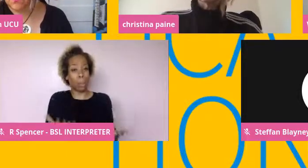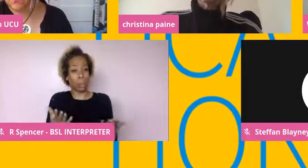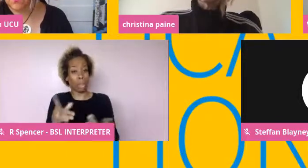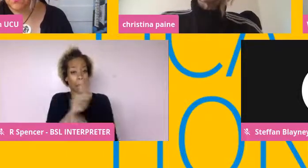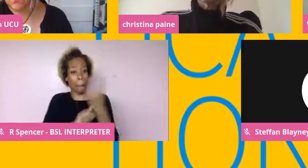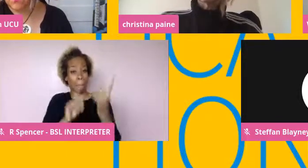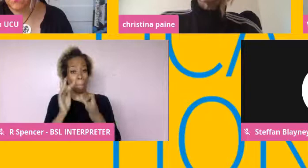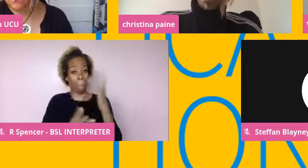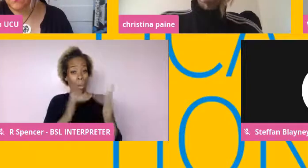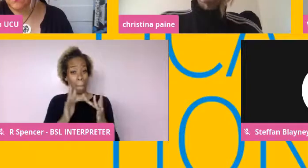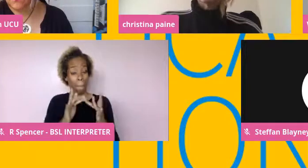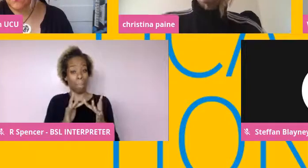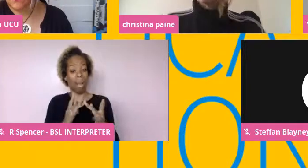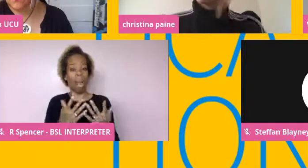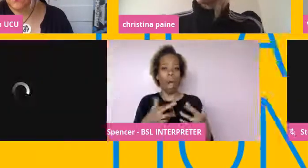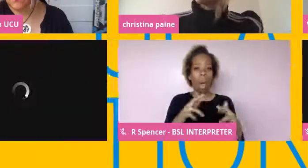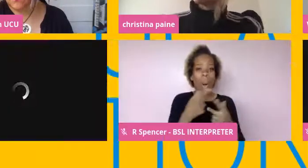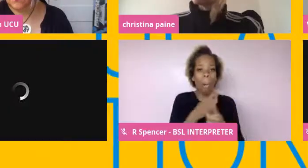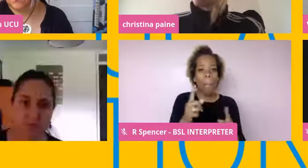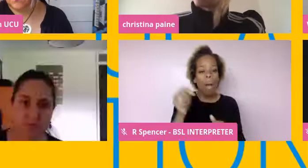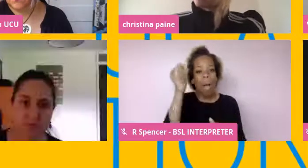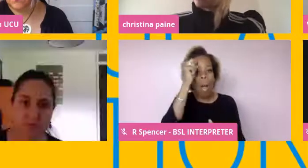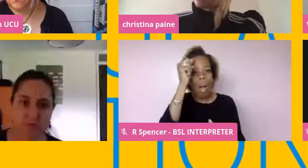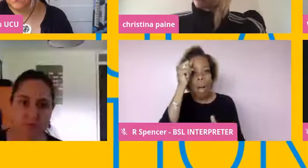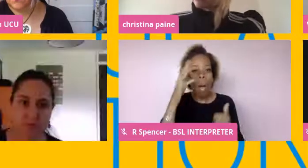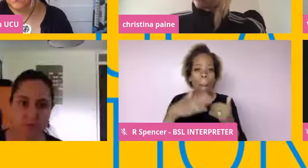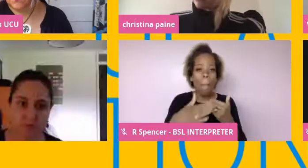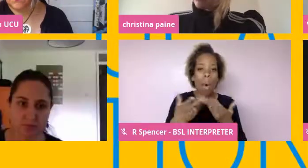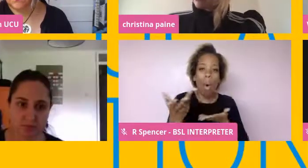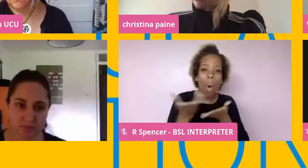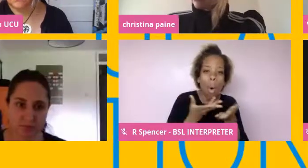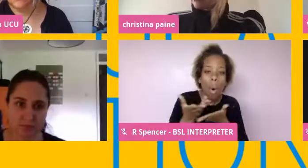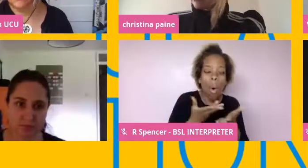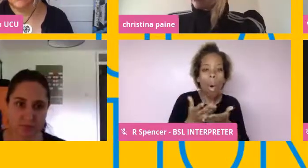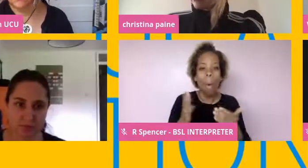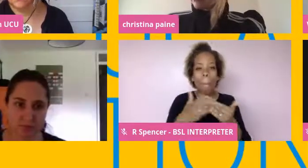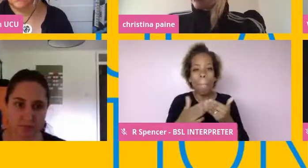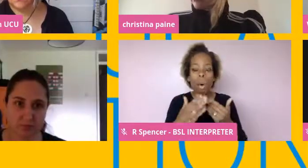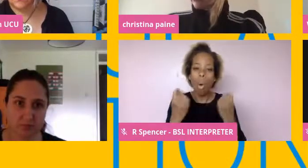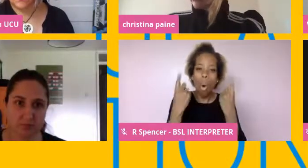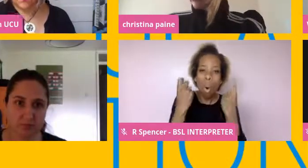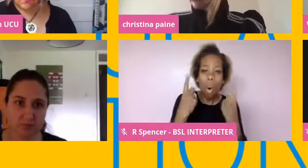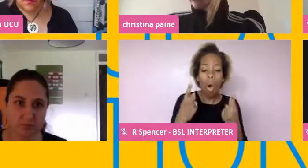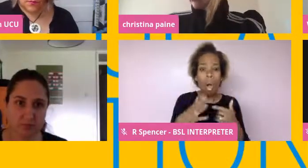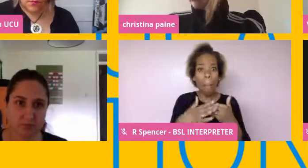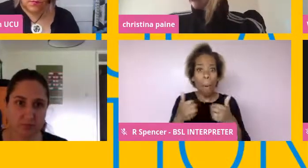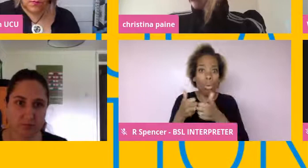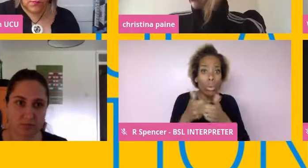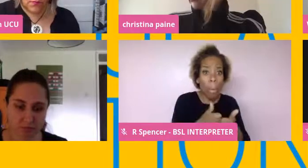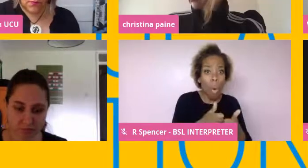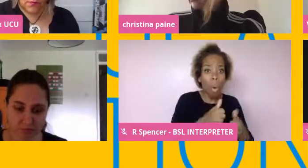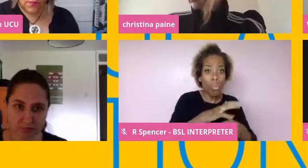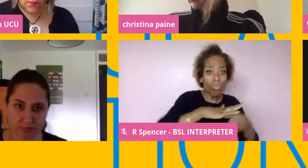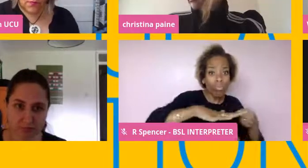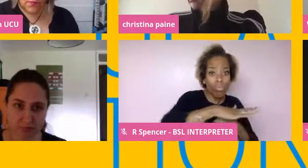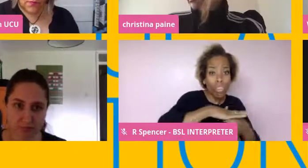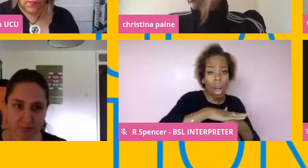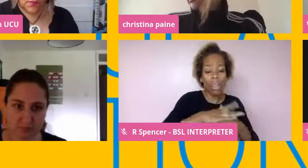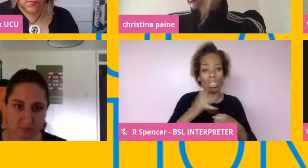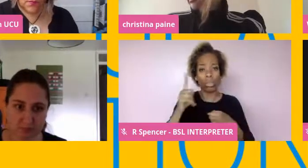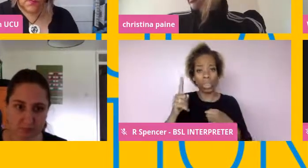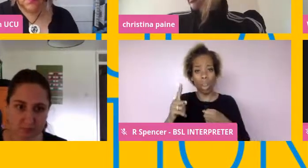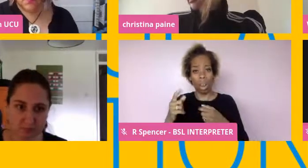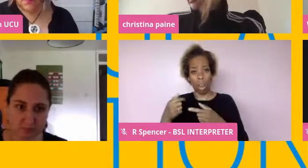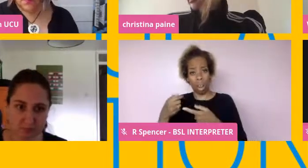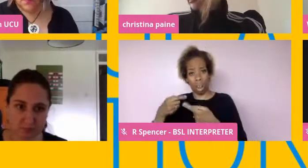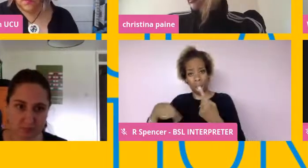that conversation wider, helping us to determine what more support branches might need, what more support grassroots activists might need, and